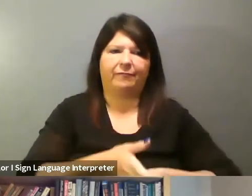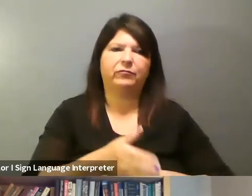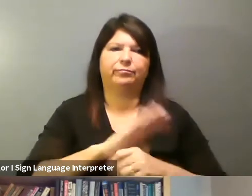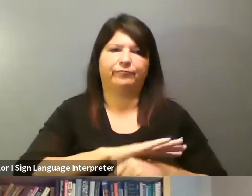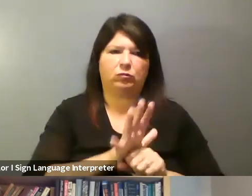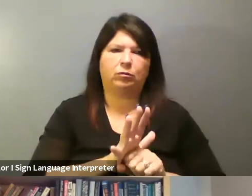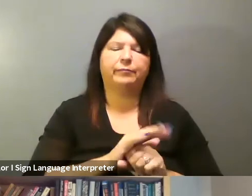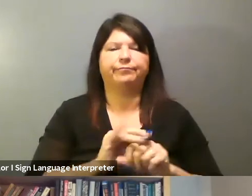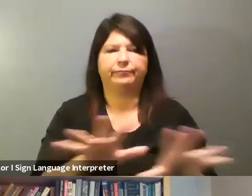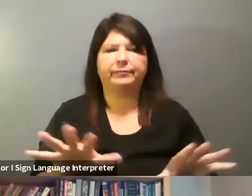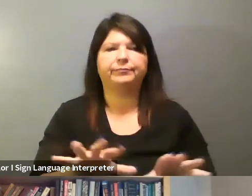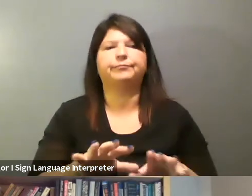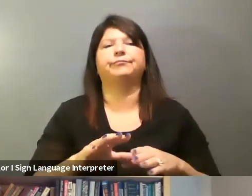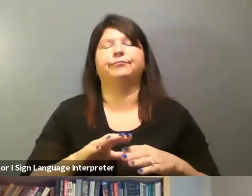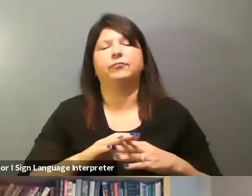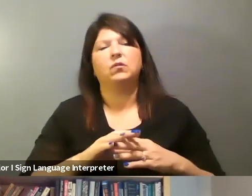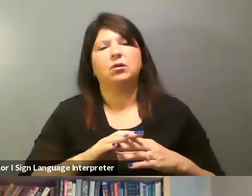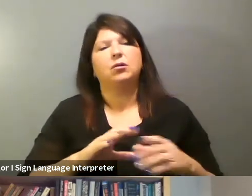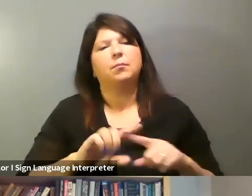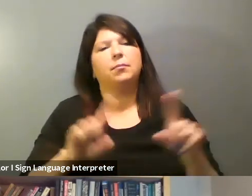thing, one takeaway that you want people to